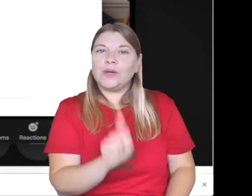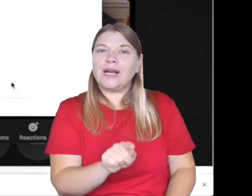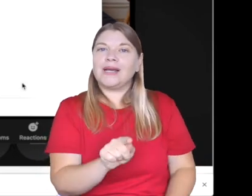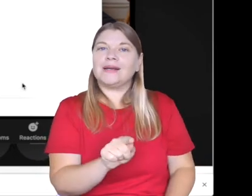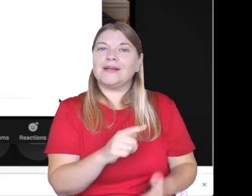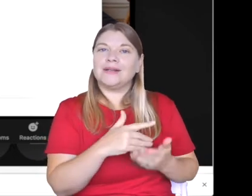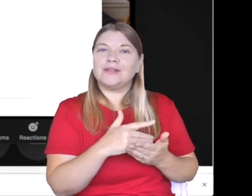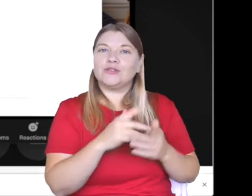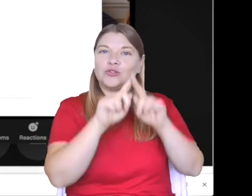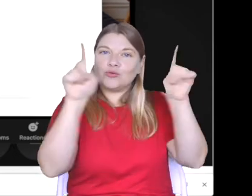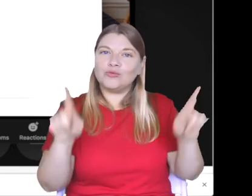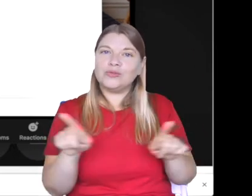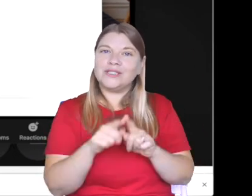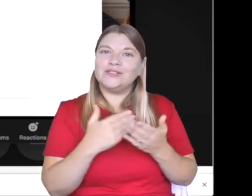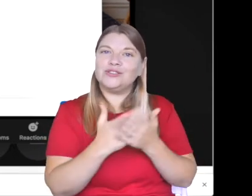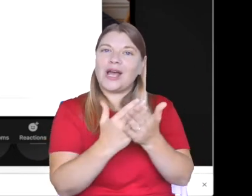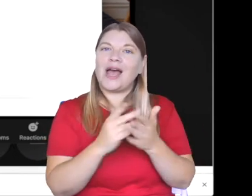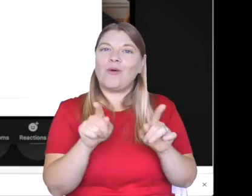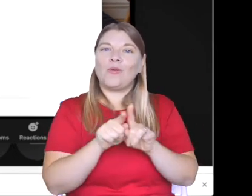sound.